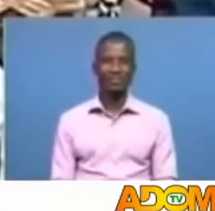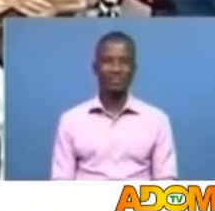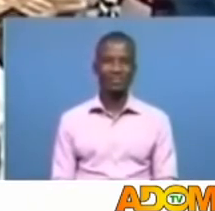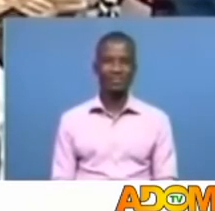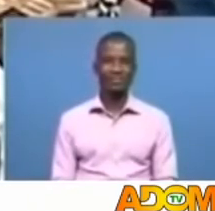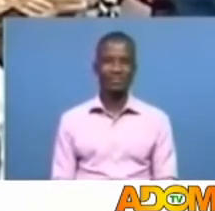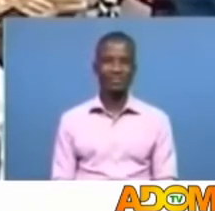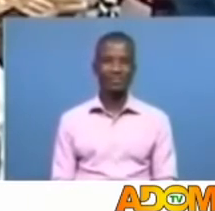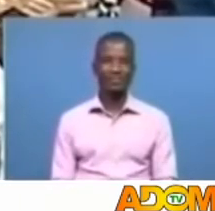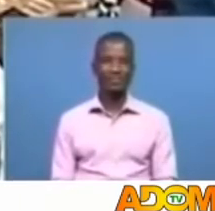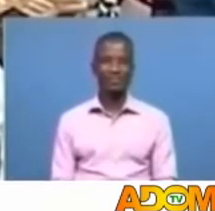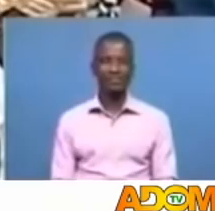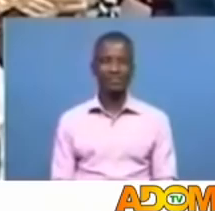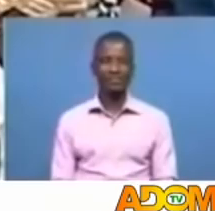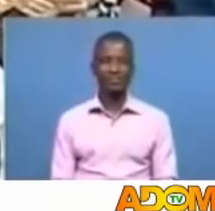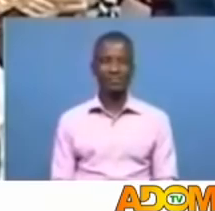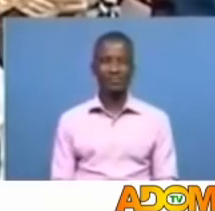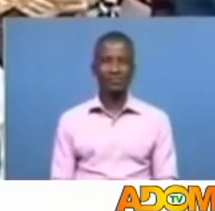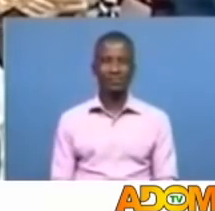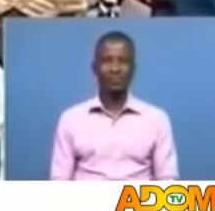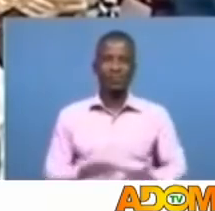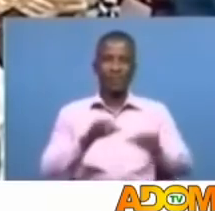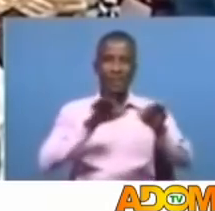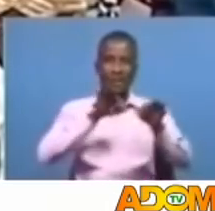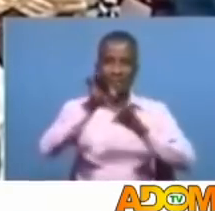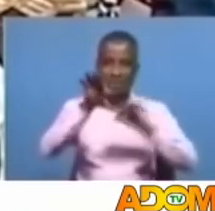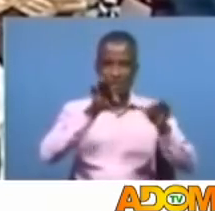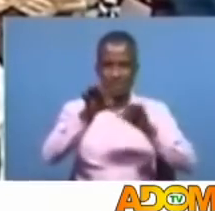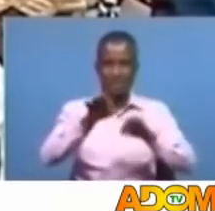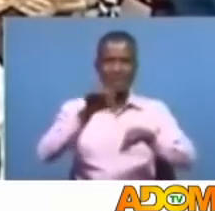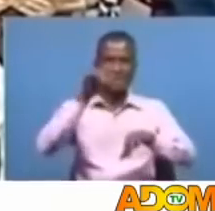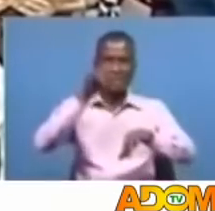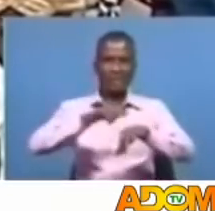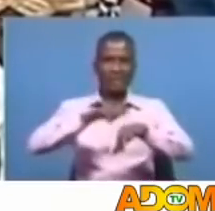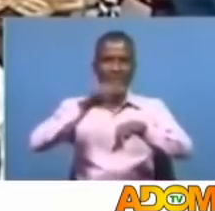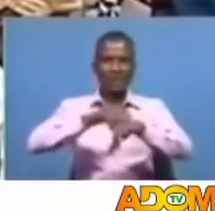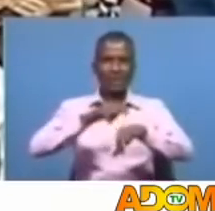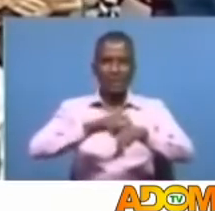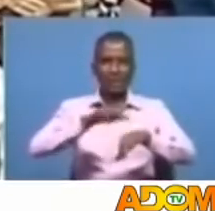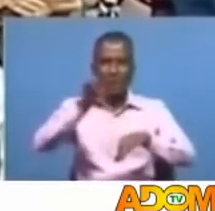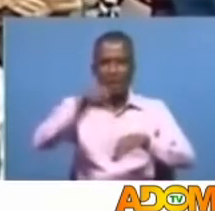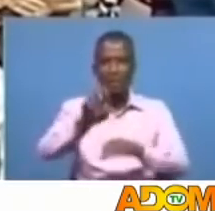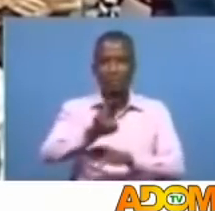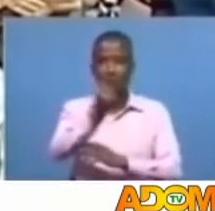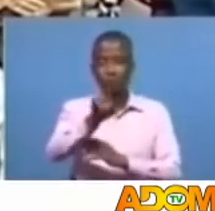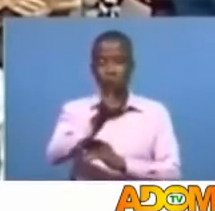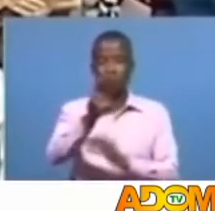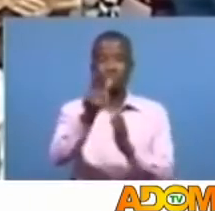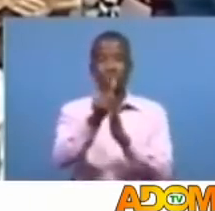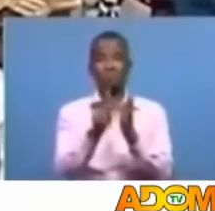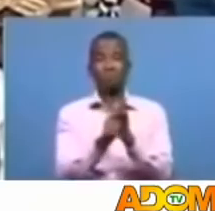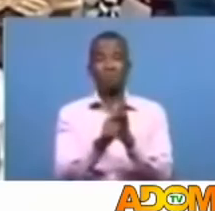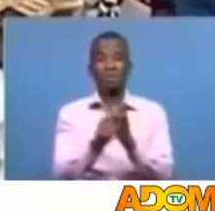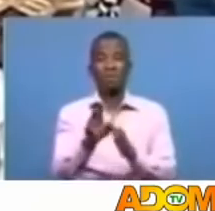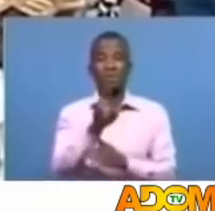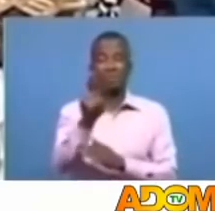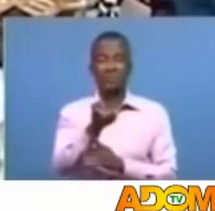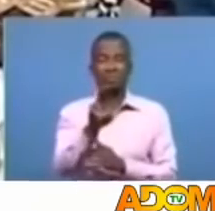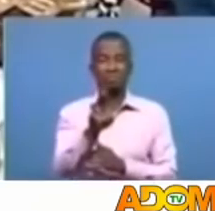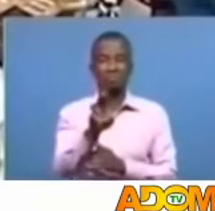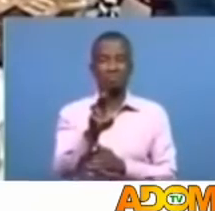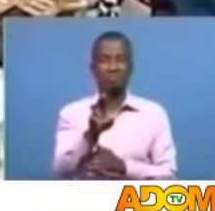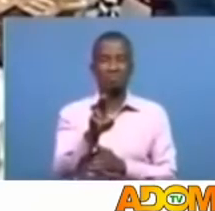expressed the specific terms of what such unreasonableness amounted